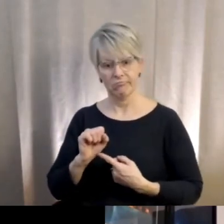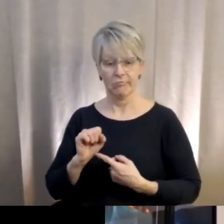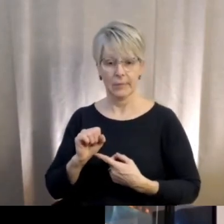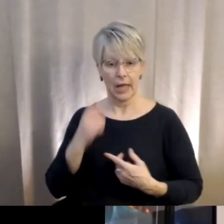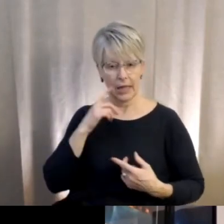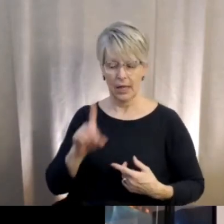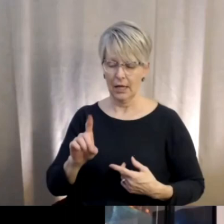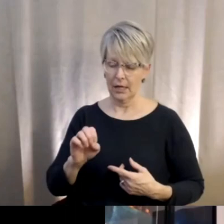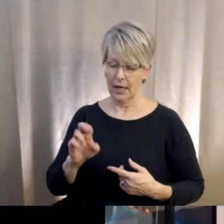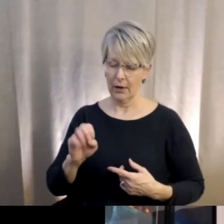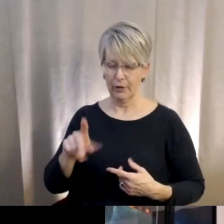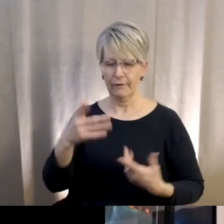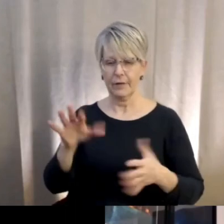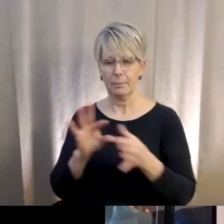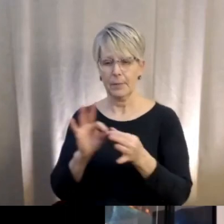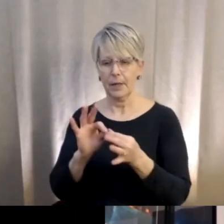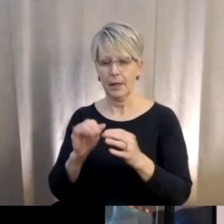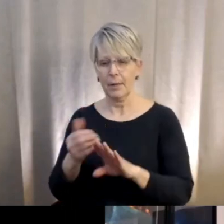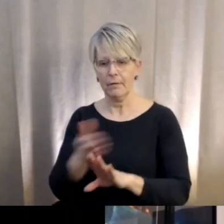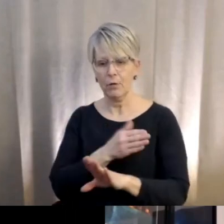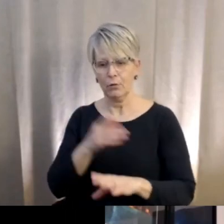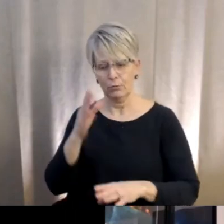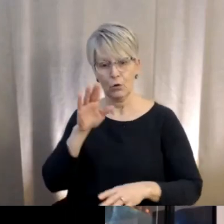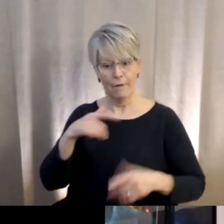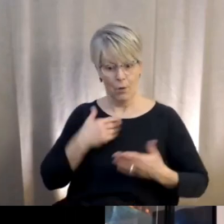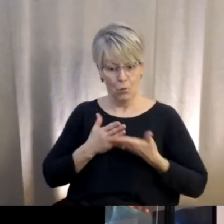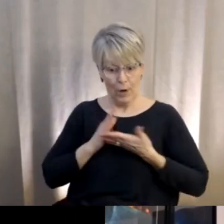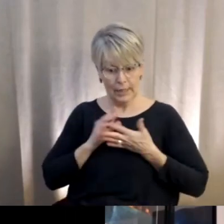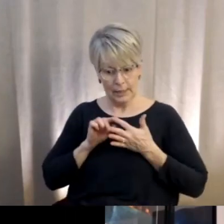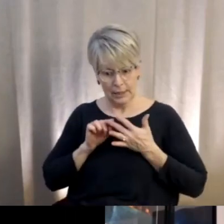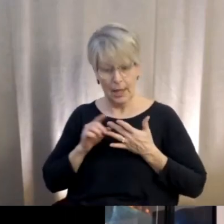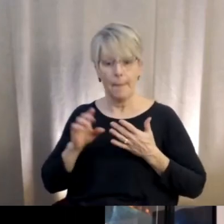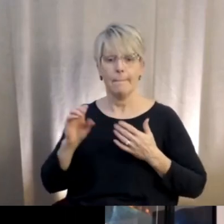I think you spoke about this earlier, you know, knowing your rights, but also, you know,